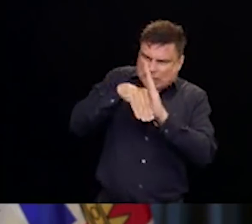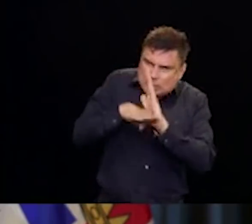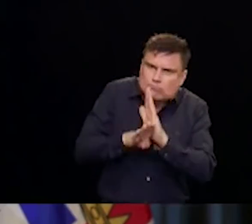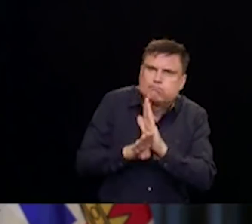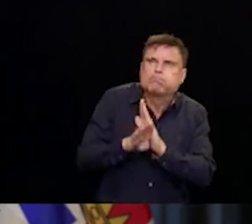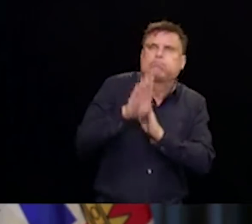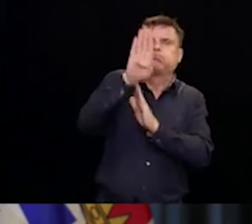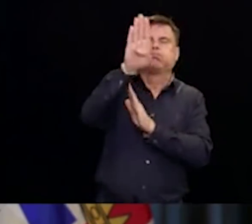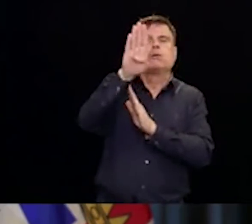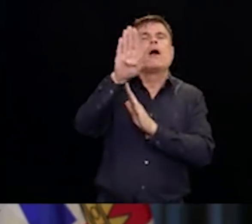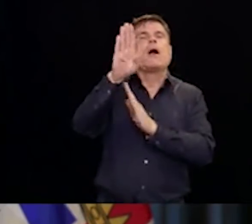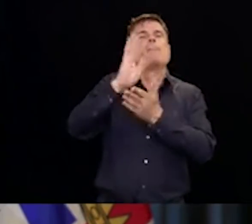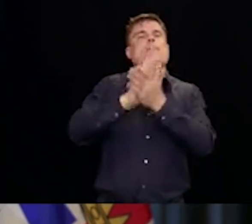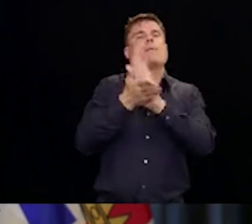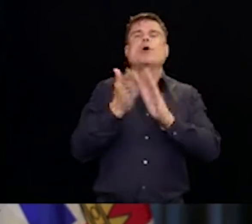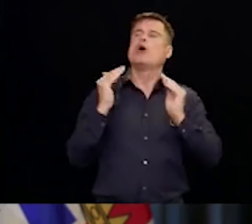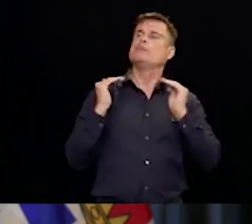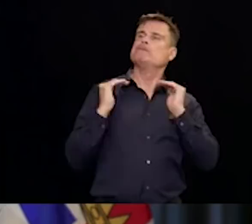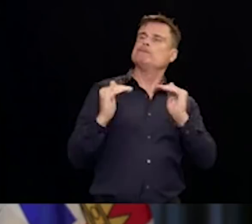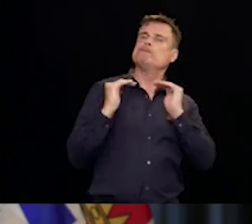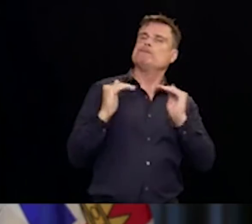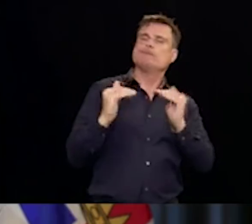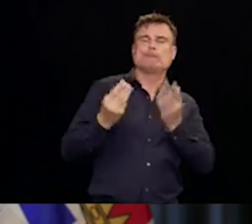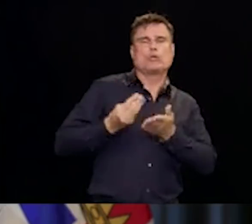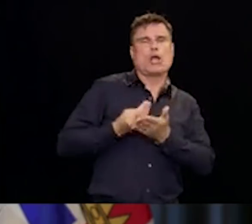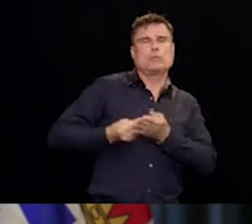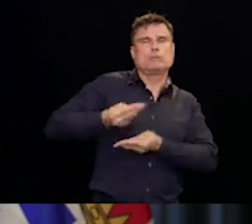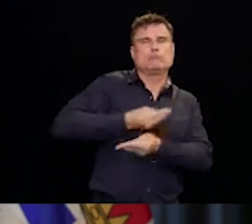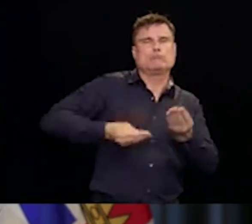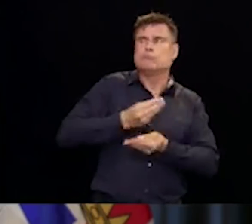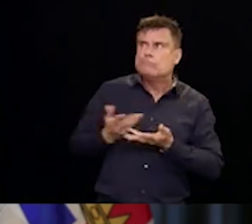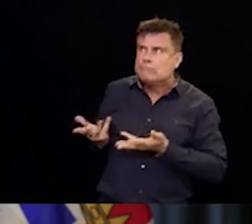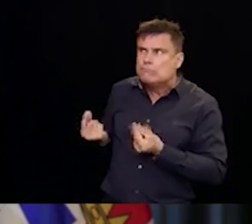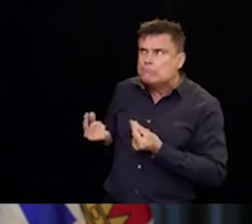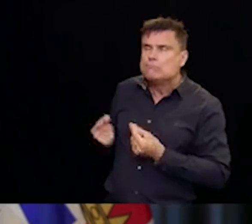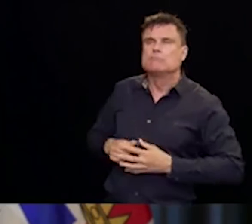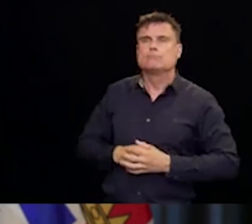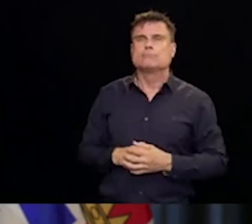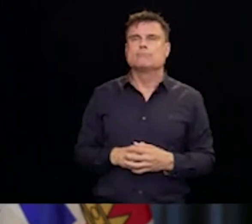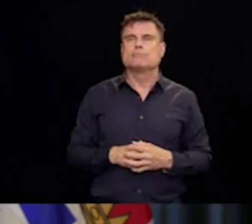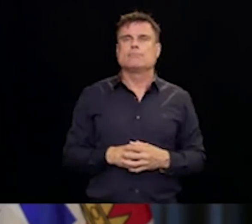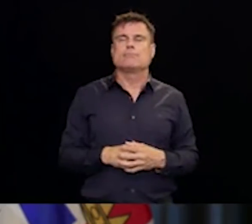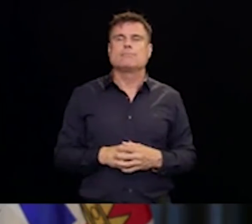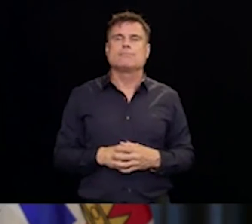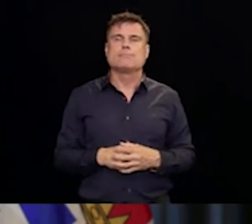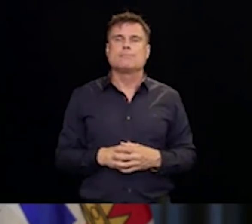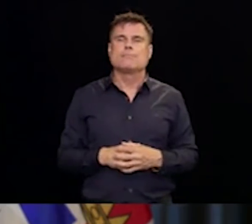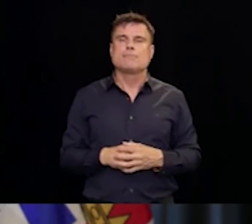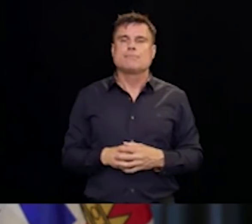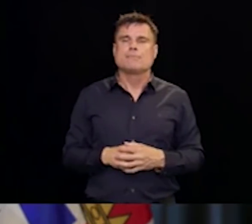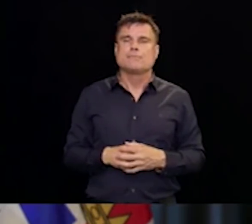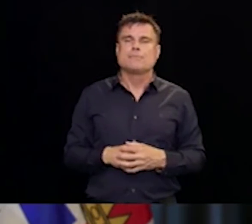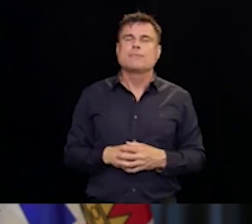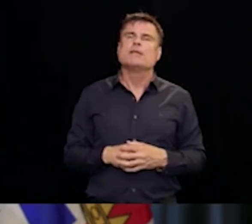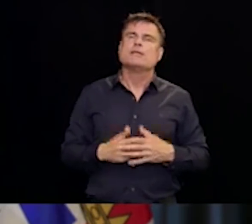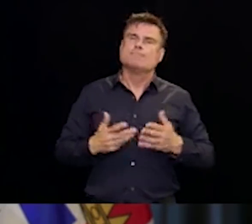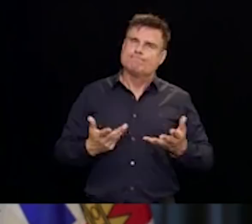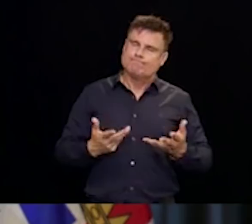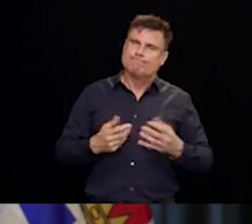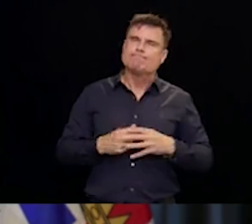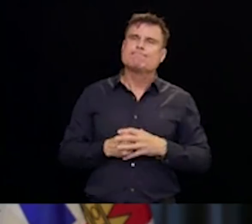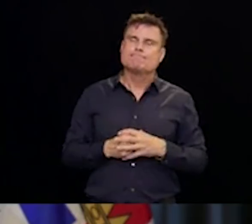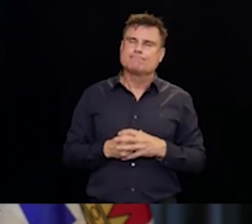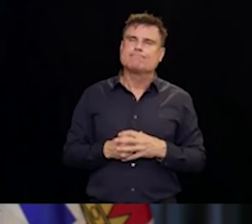and her officials, as well as WorkSafe, was to, instead of just appealing to the shut it all down, I remember